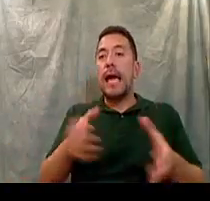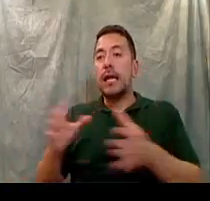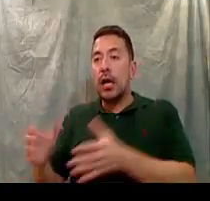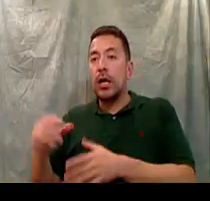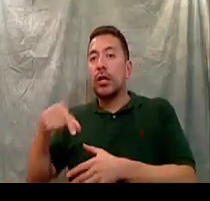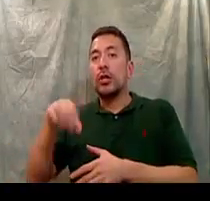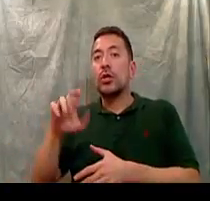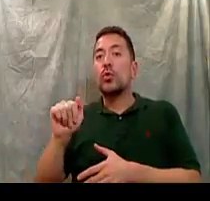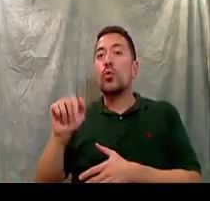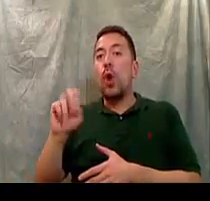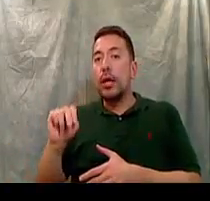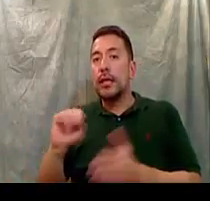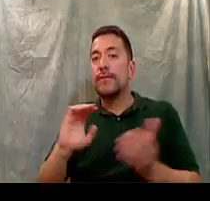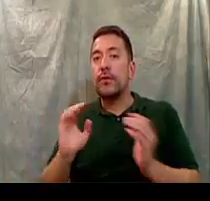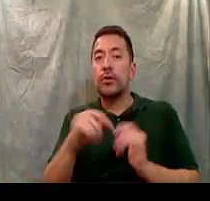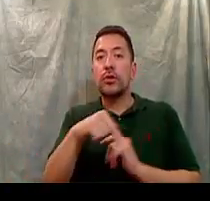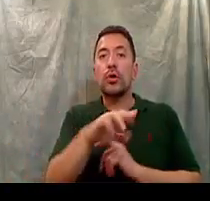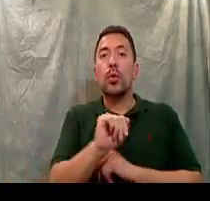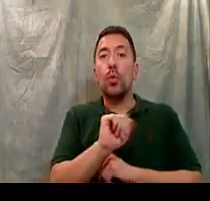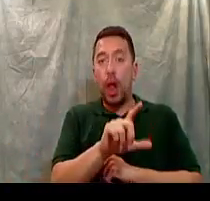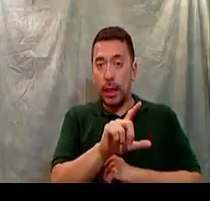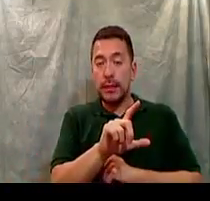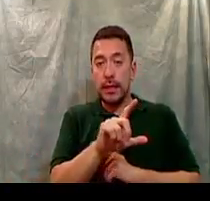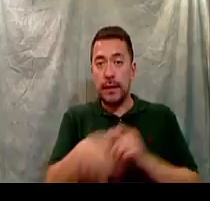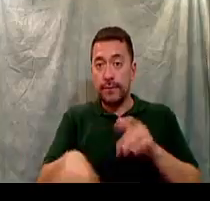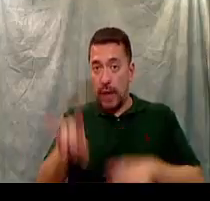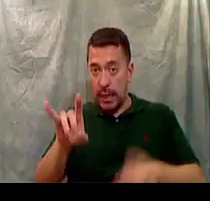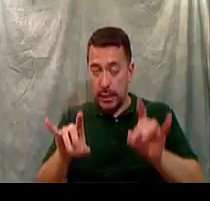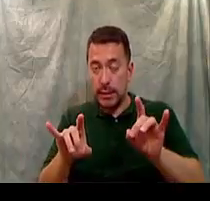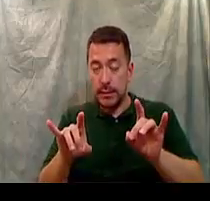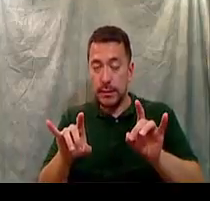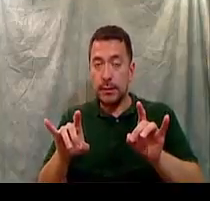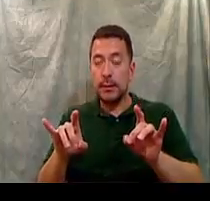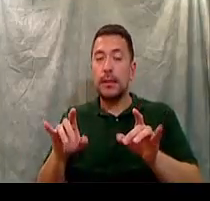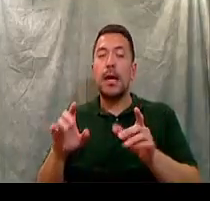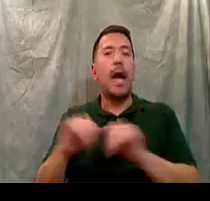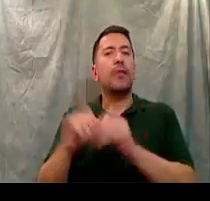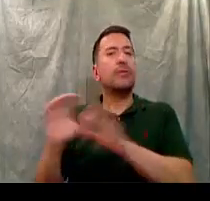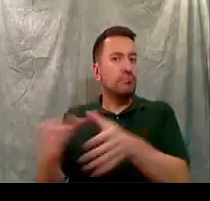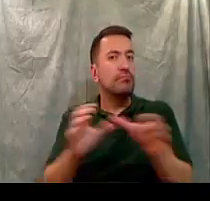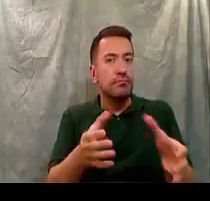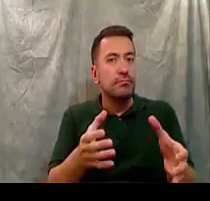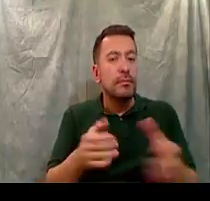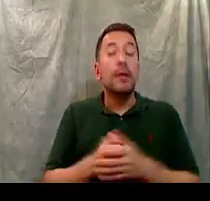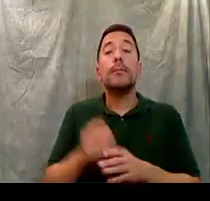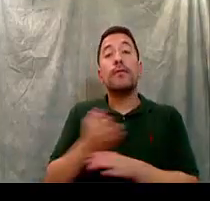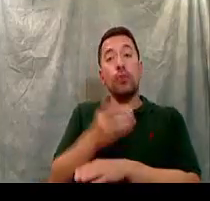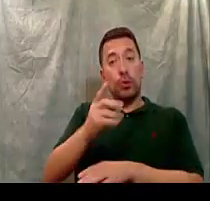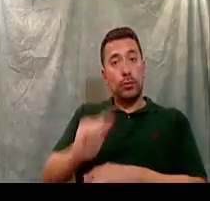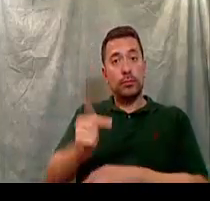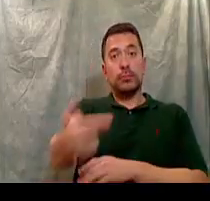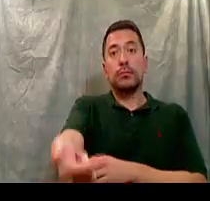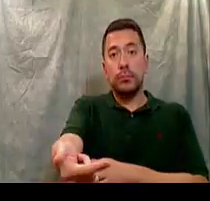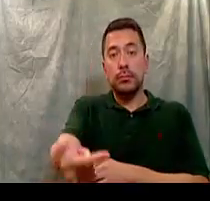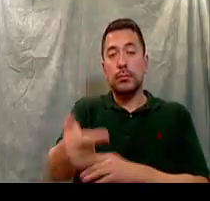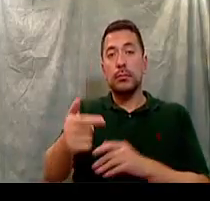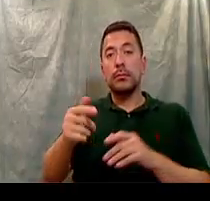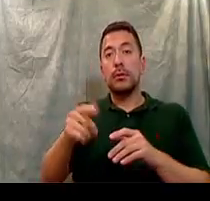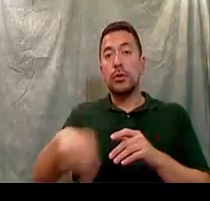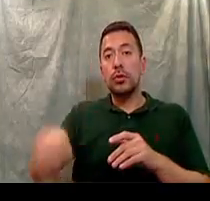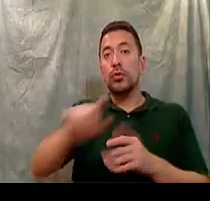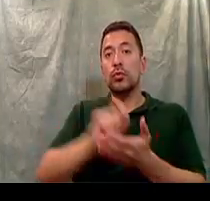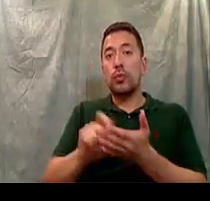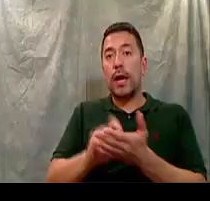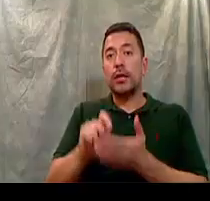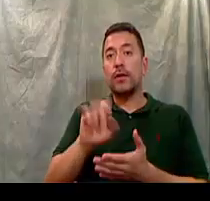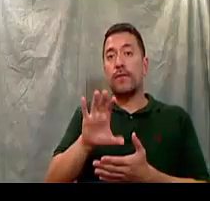categorize quantitative findings versus qualitative findings? So, in preparation before you go into production mode around how you're going to write about your 5